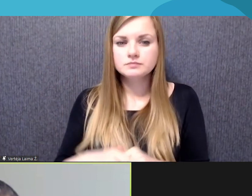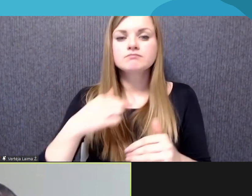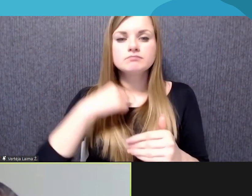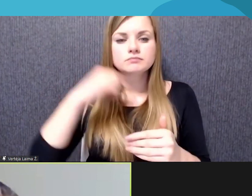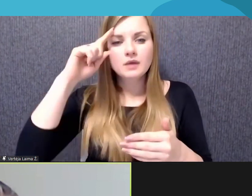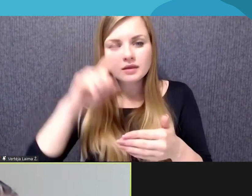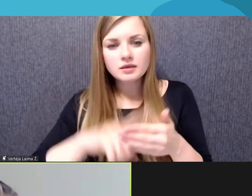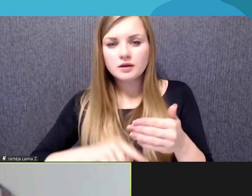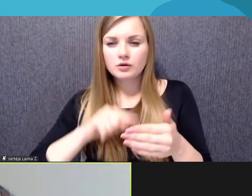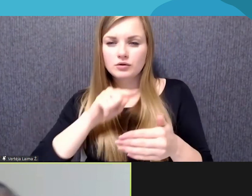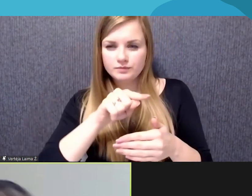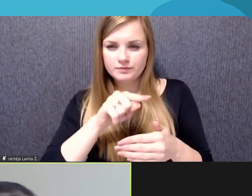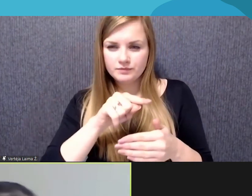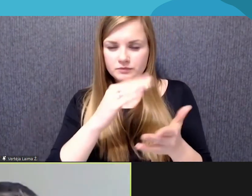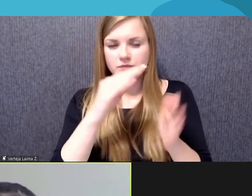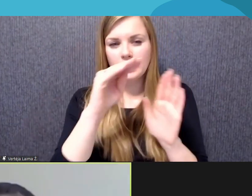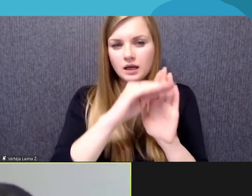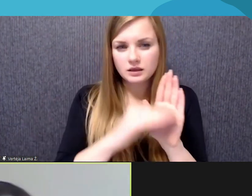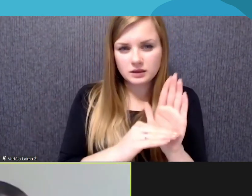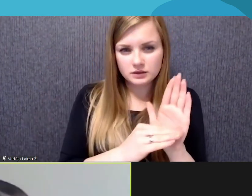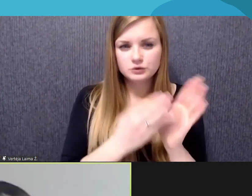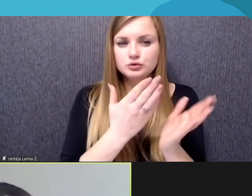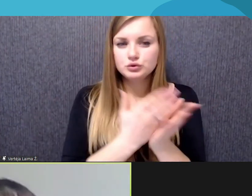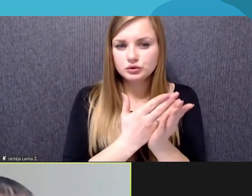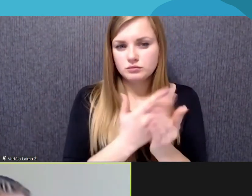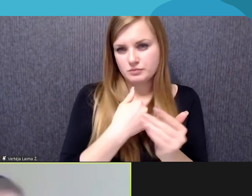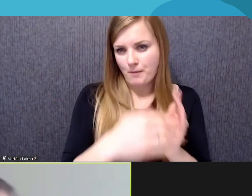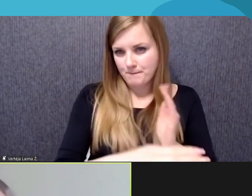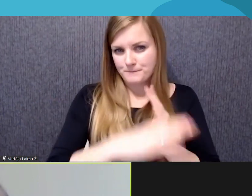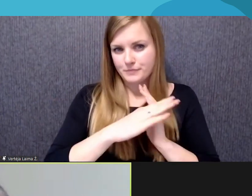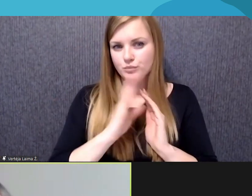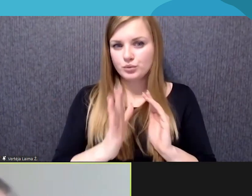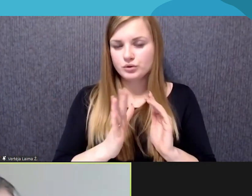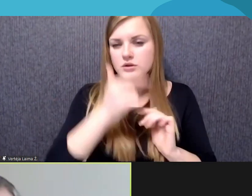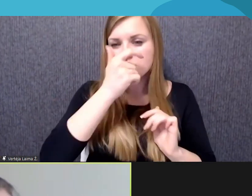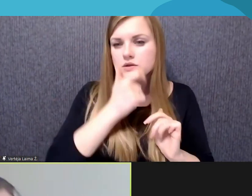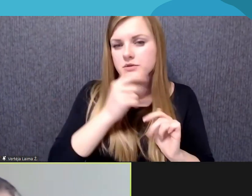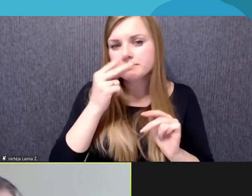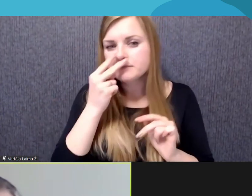homophobic crimes, and hopefully